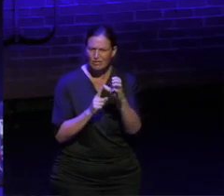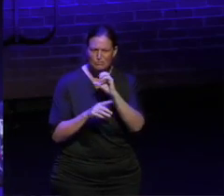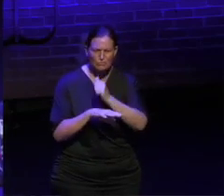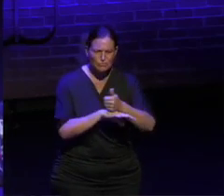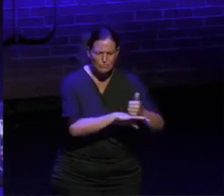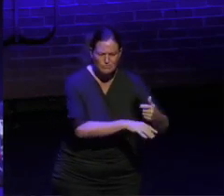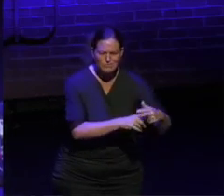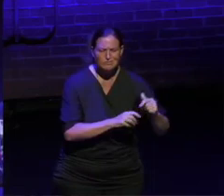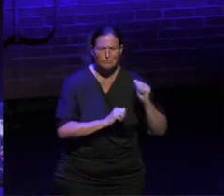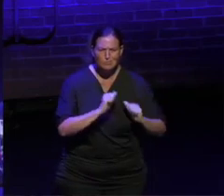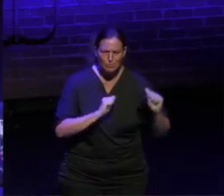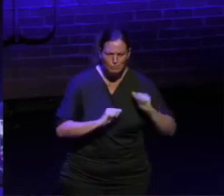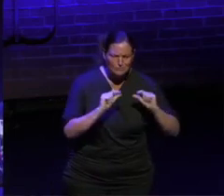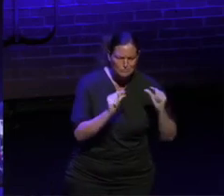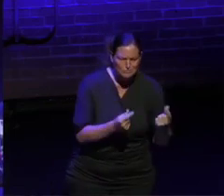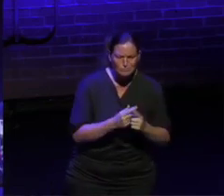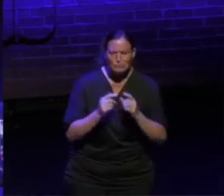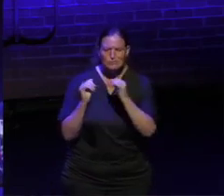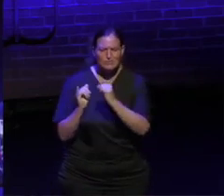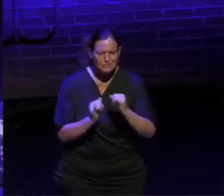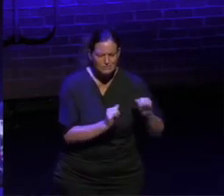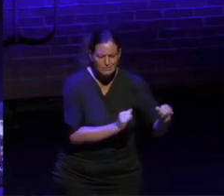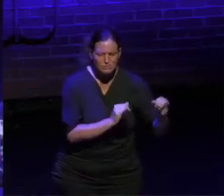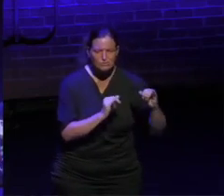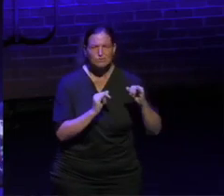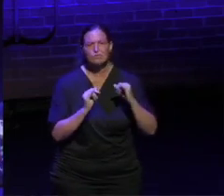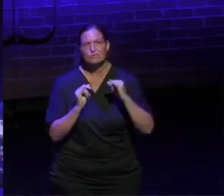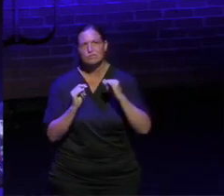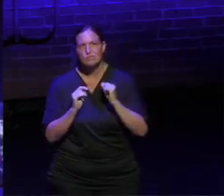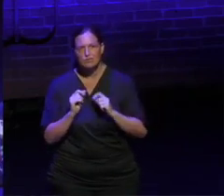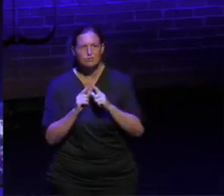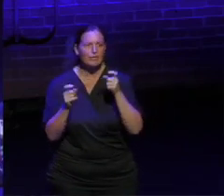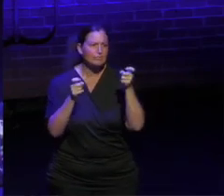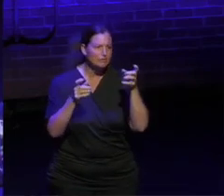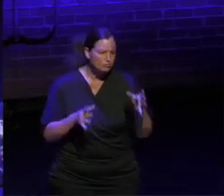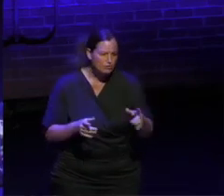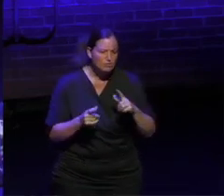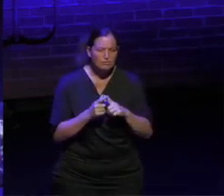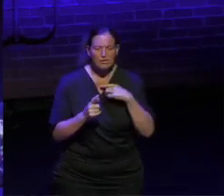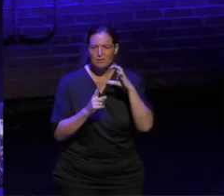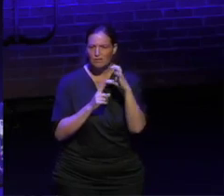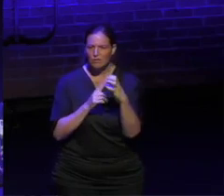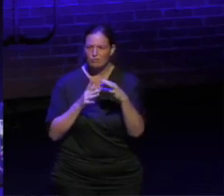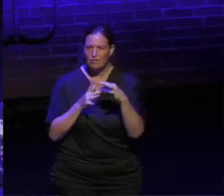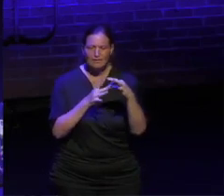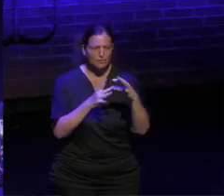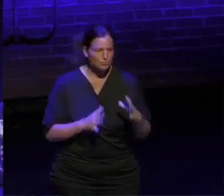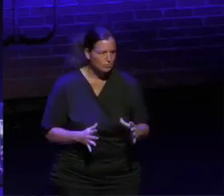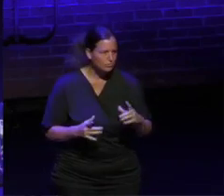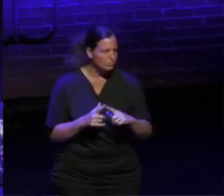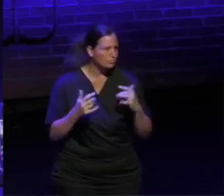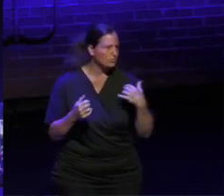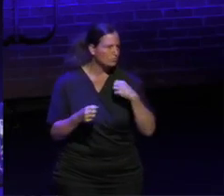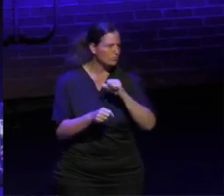arts groups, and individual artists, arts administrators, and cultural leaders. And together, we're